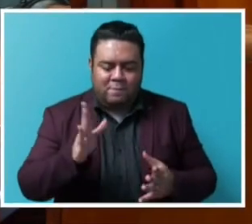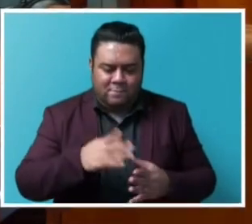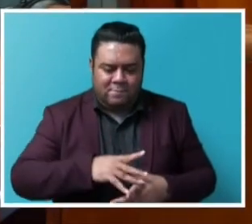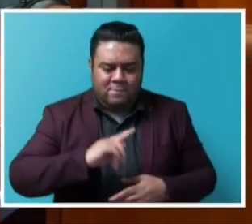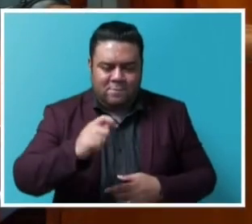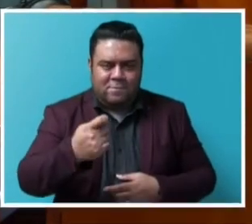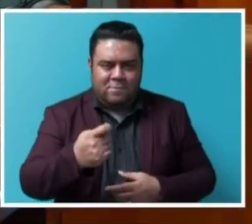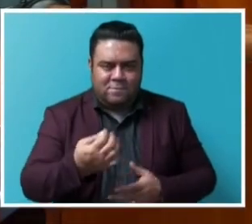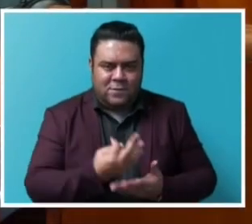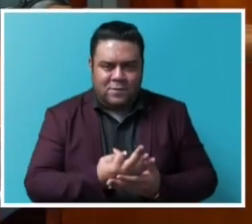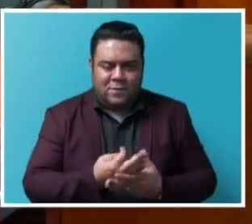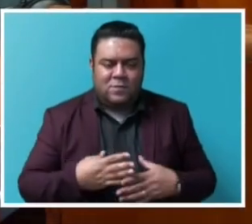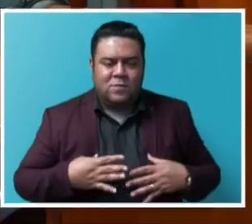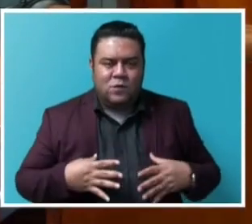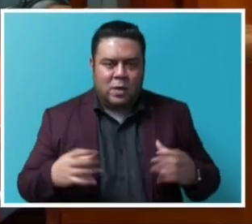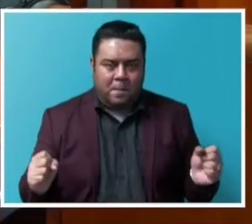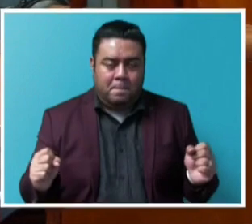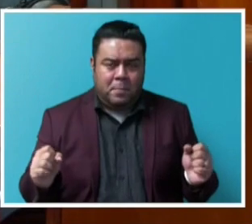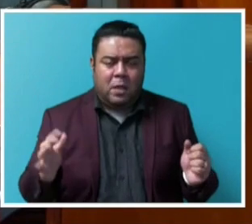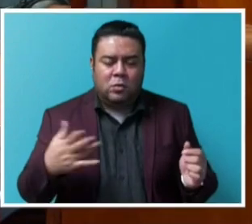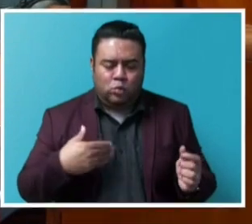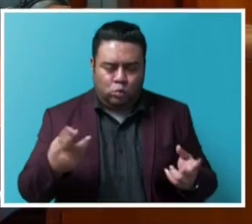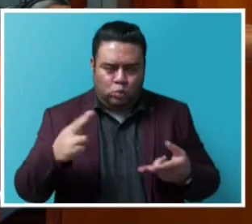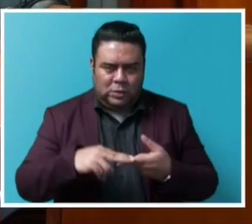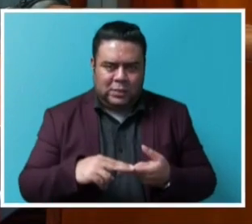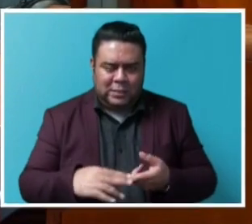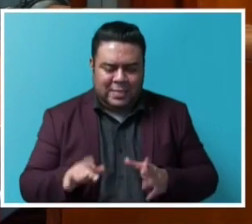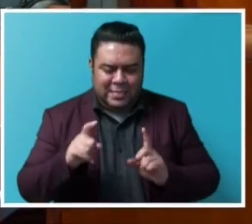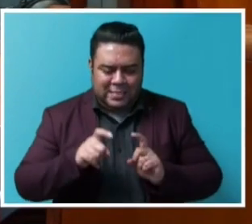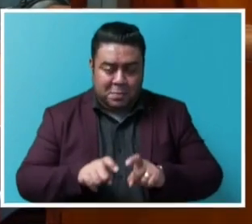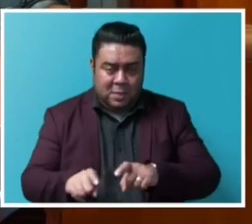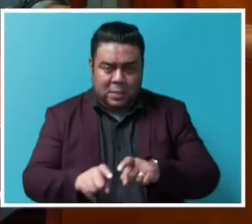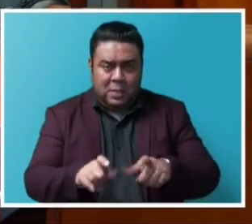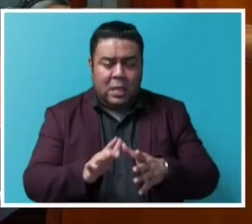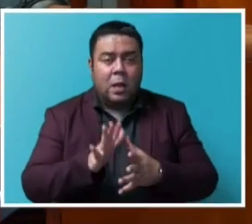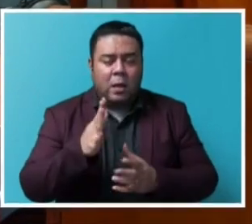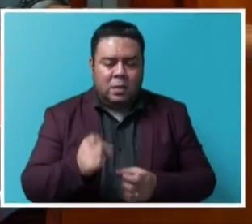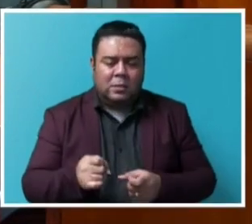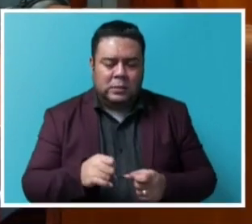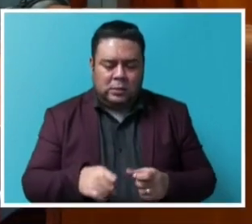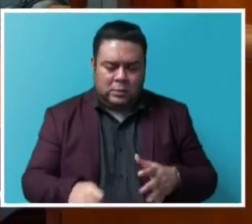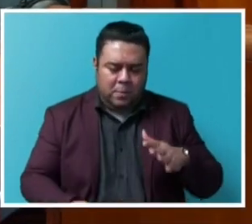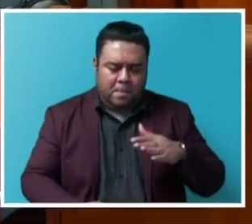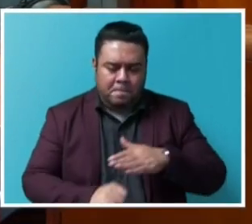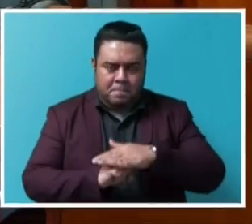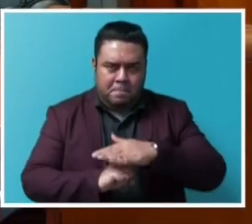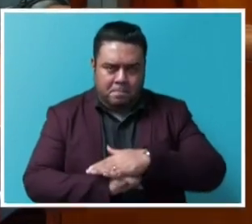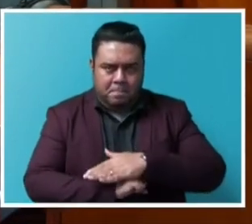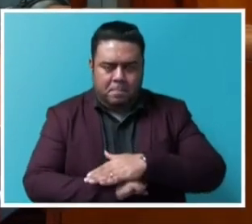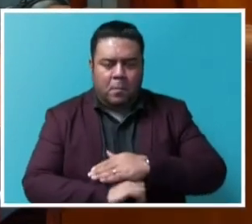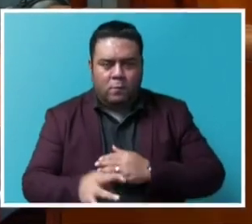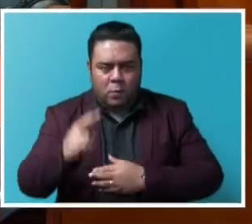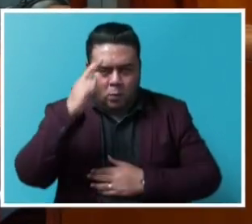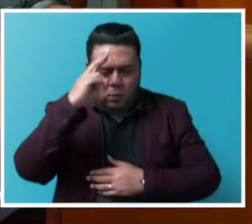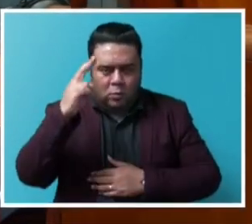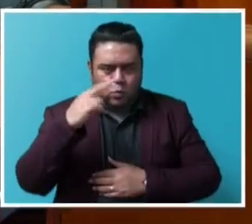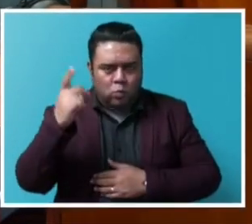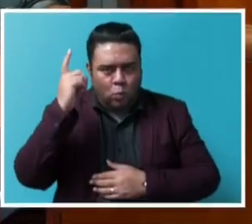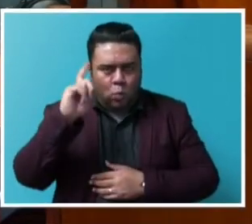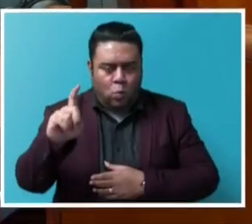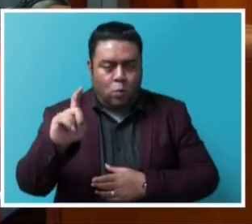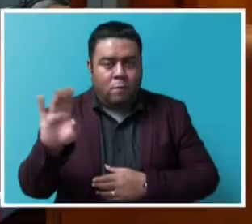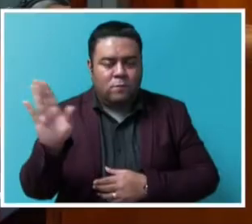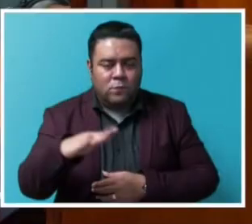and national prosperity, unity, and stability as the rock base of our national call for